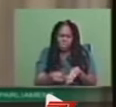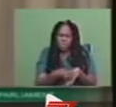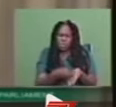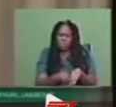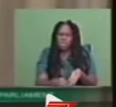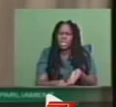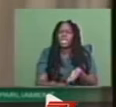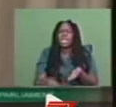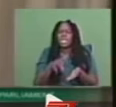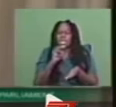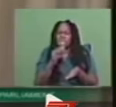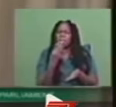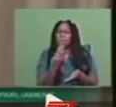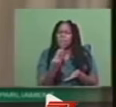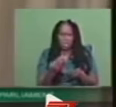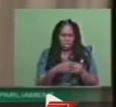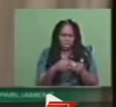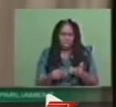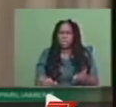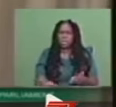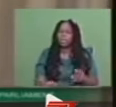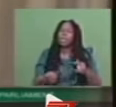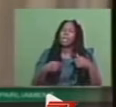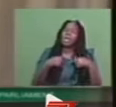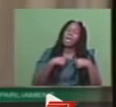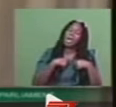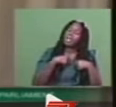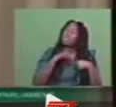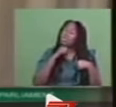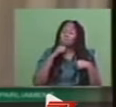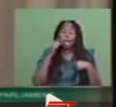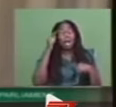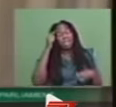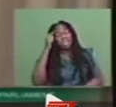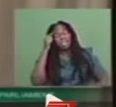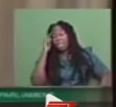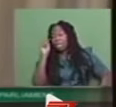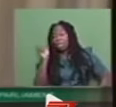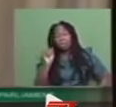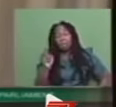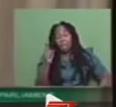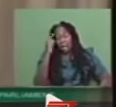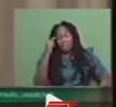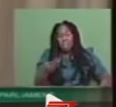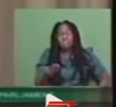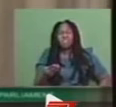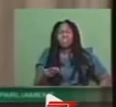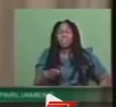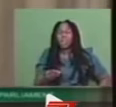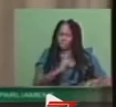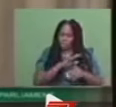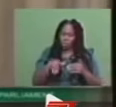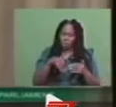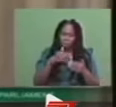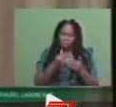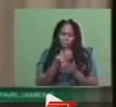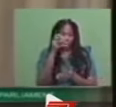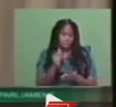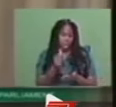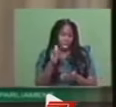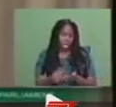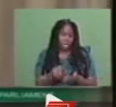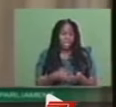I am not convinced that the provision of these grants is being done equitably and with transparency.